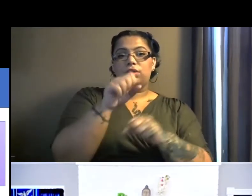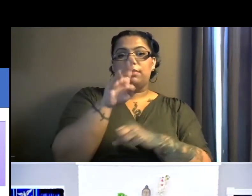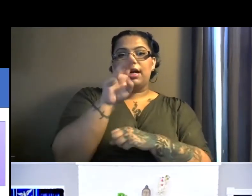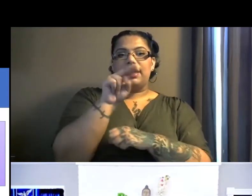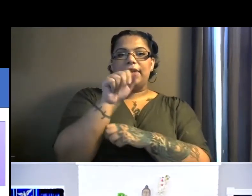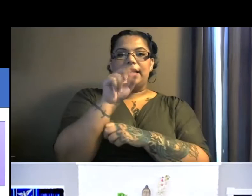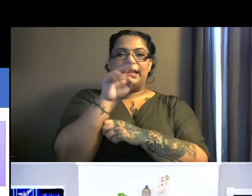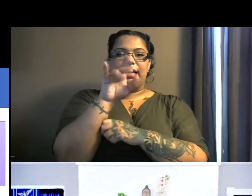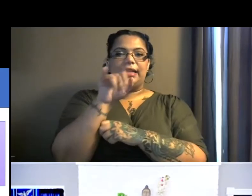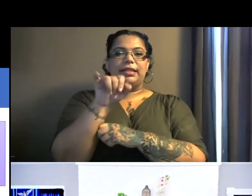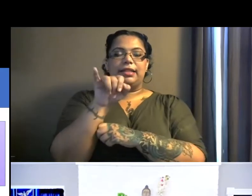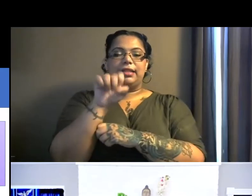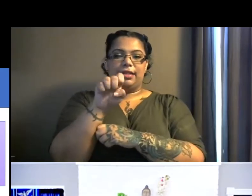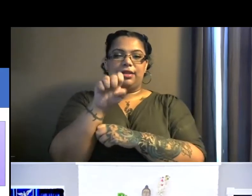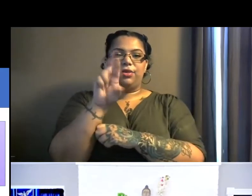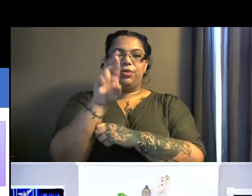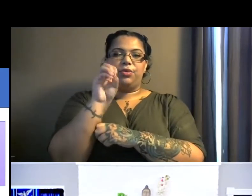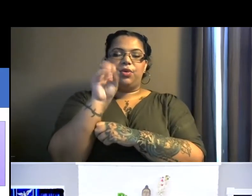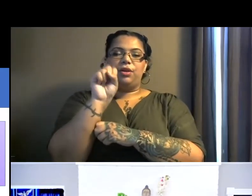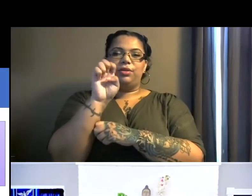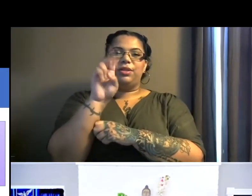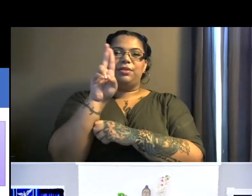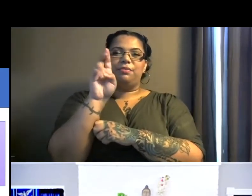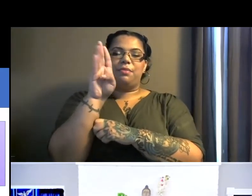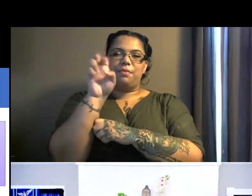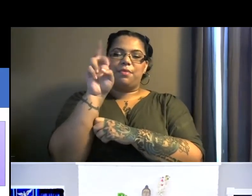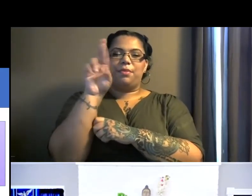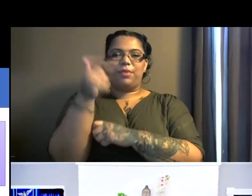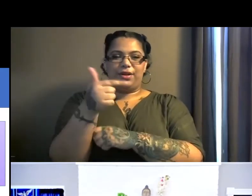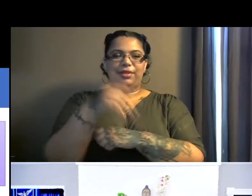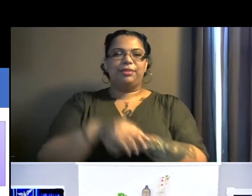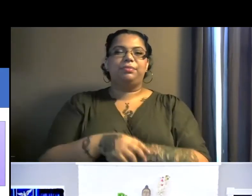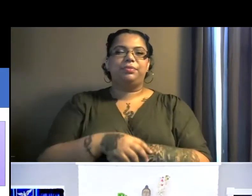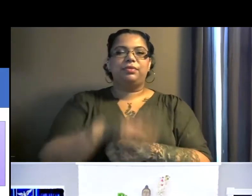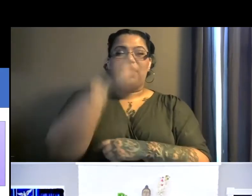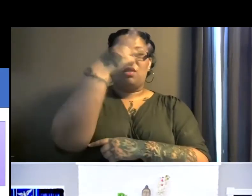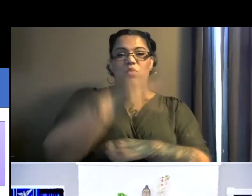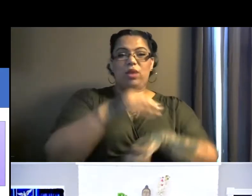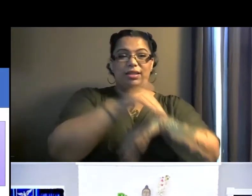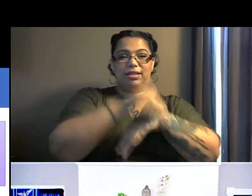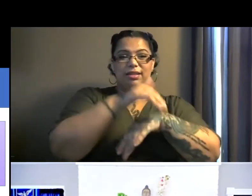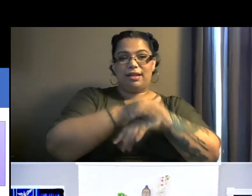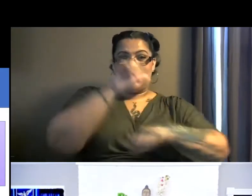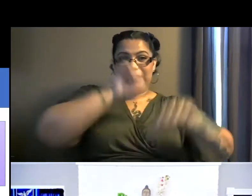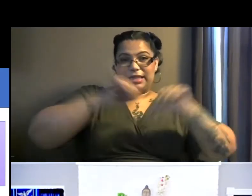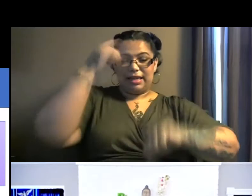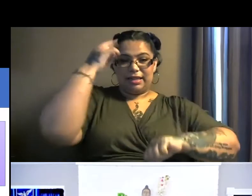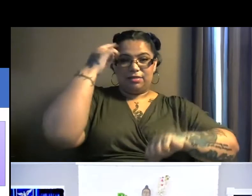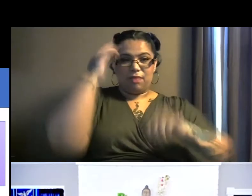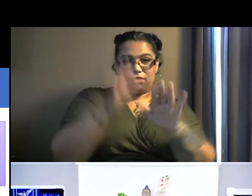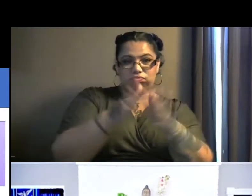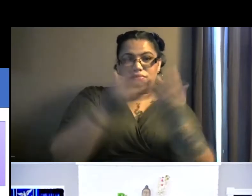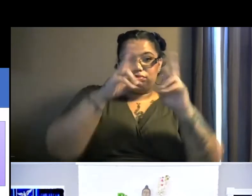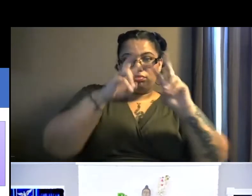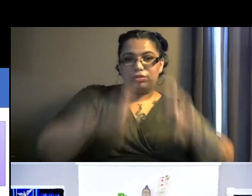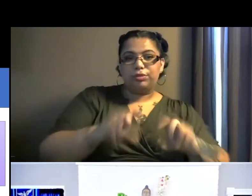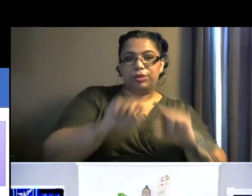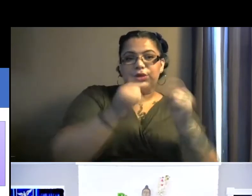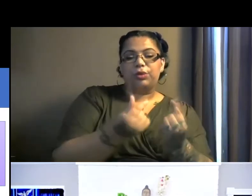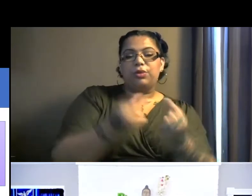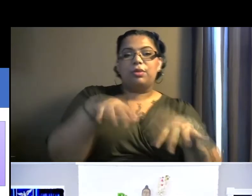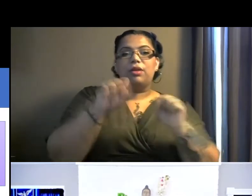On Wednesday nights, the Science of Mind Textbook Exploration Group, facilitated